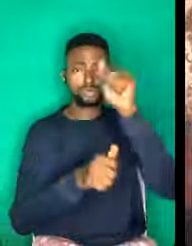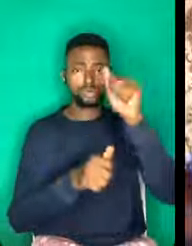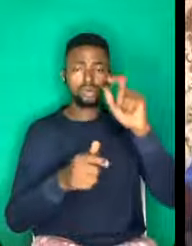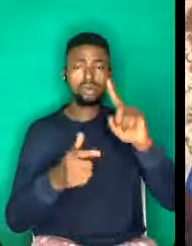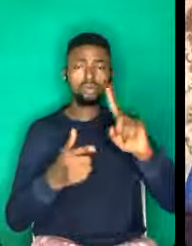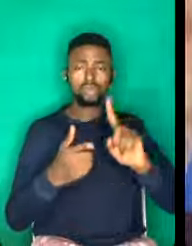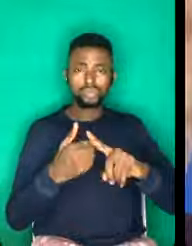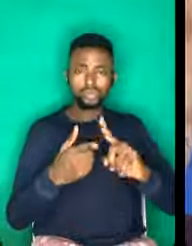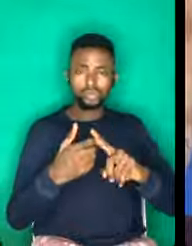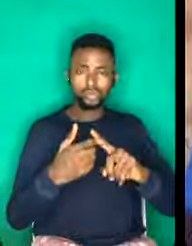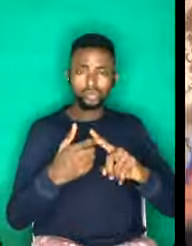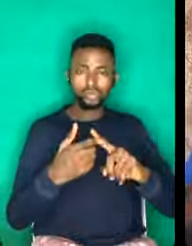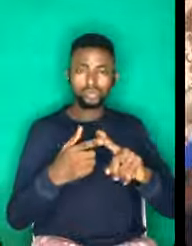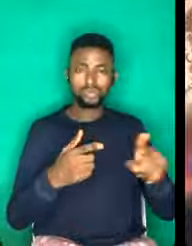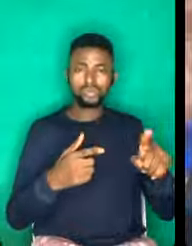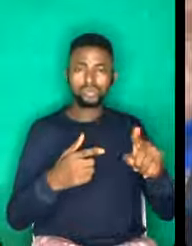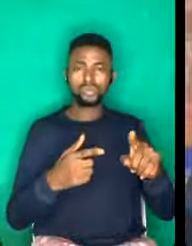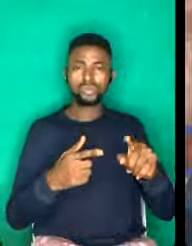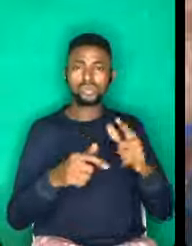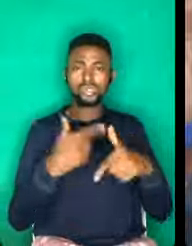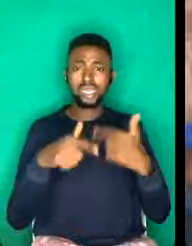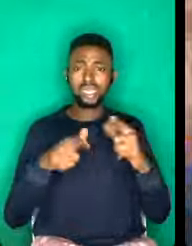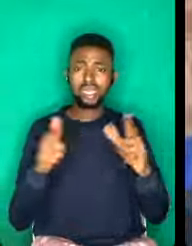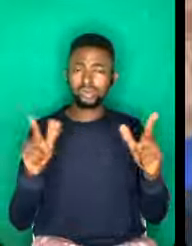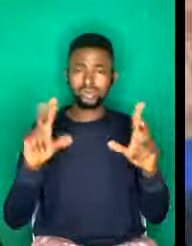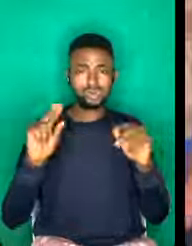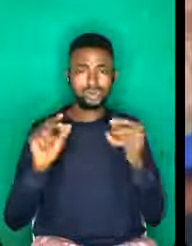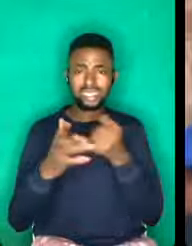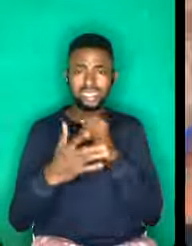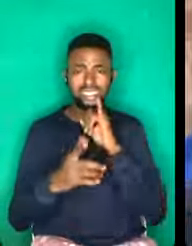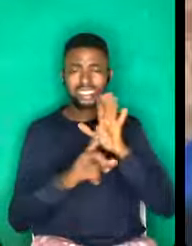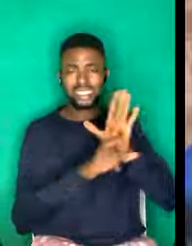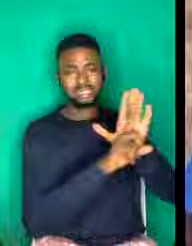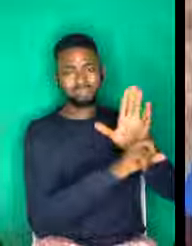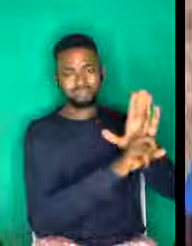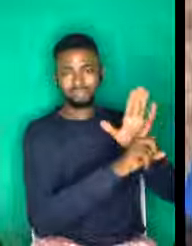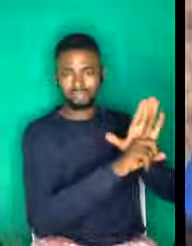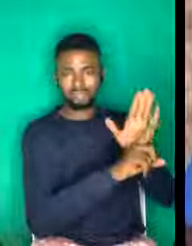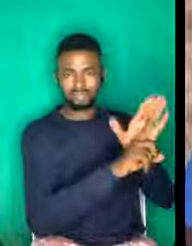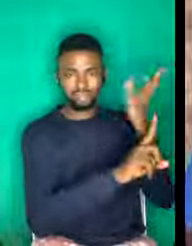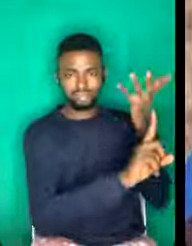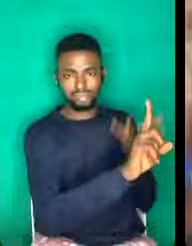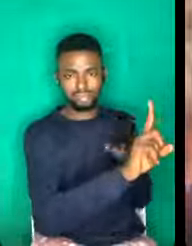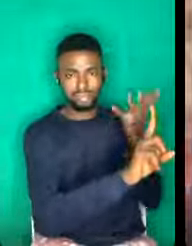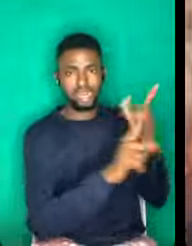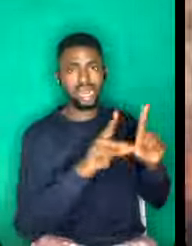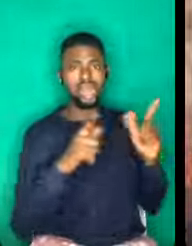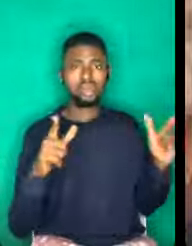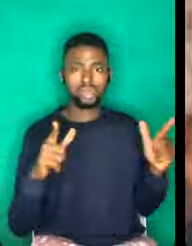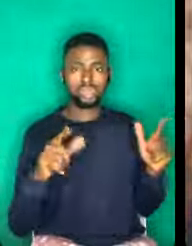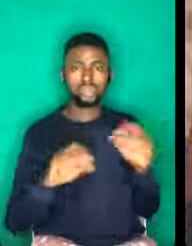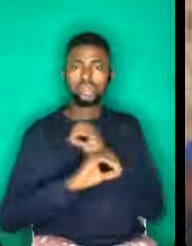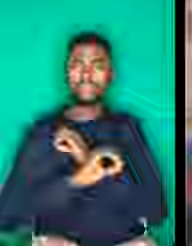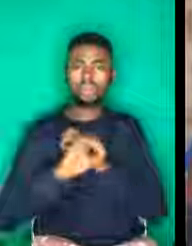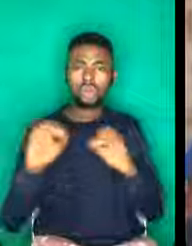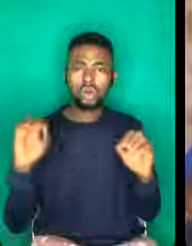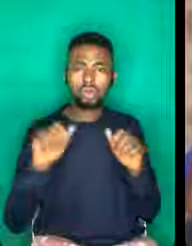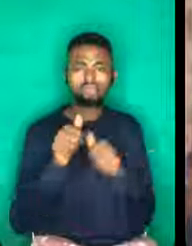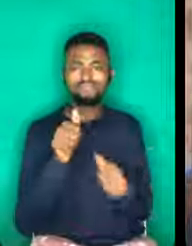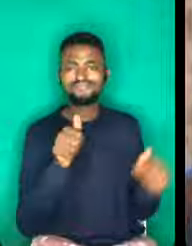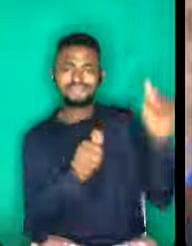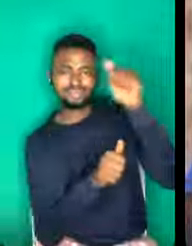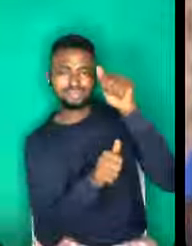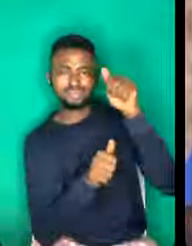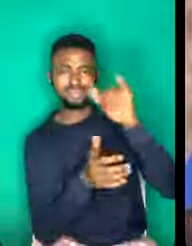language on its own. It is unique and it's their own language. There's no superiority in that in terms. If I'm getting what you're